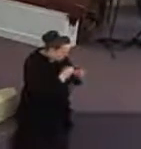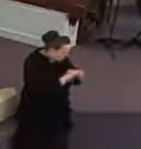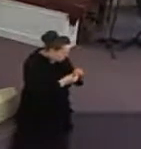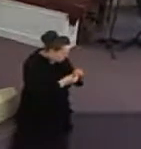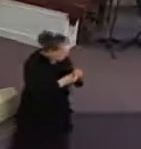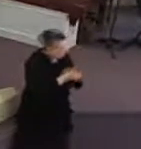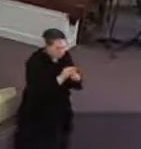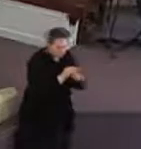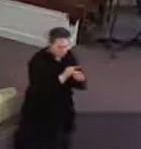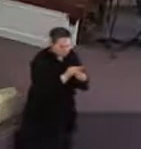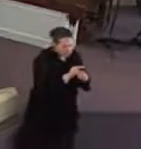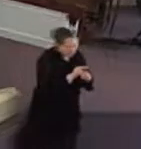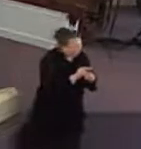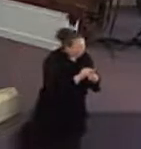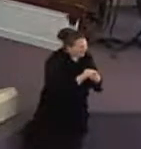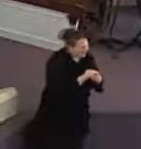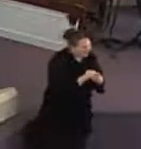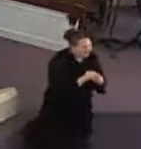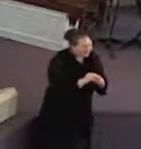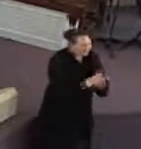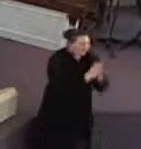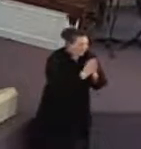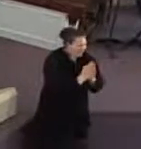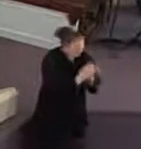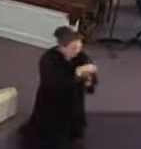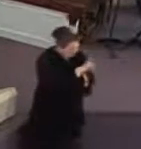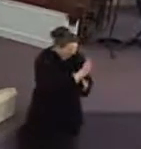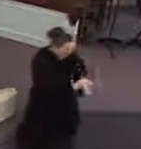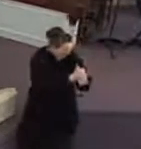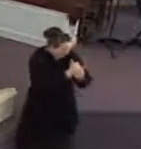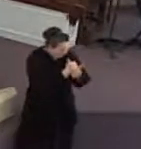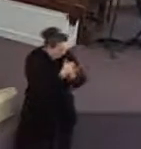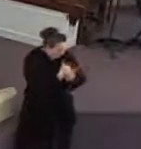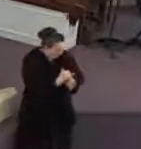Can we ask God to help us today?